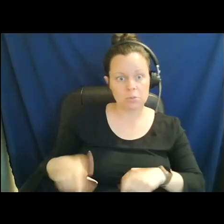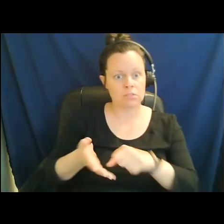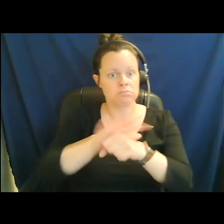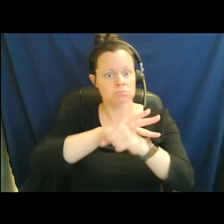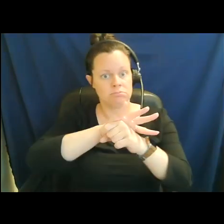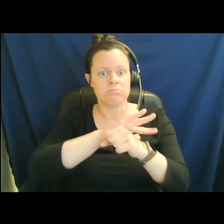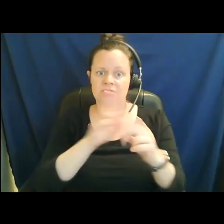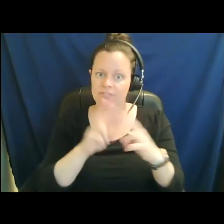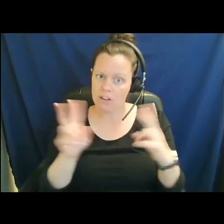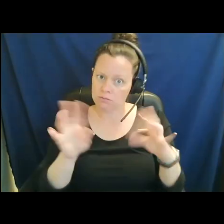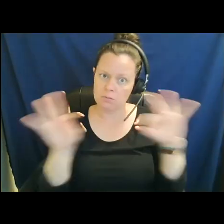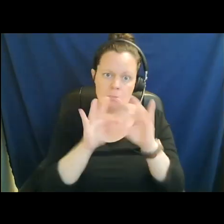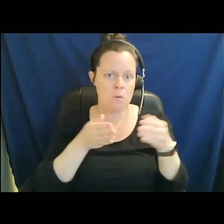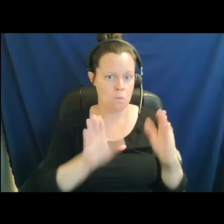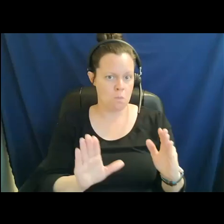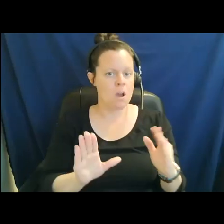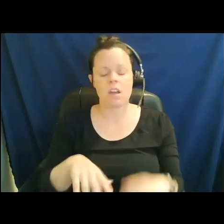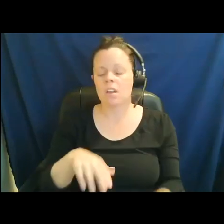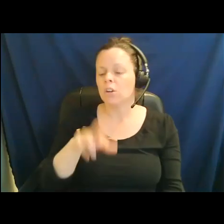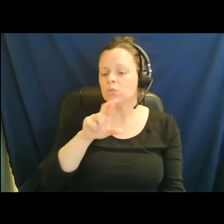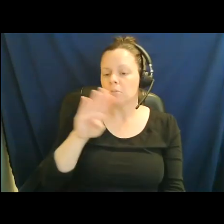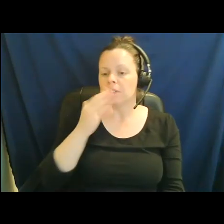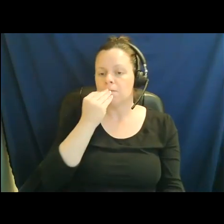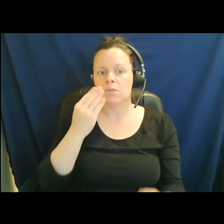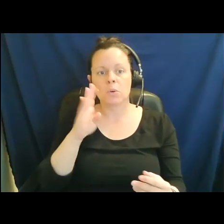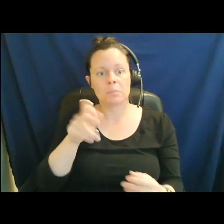way. Riverbend Food Bank distributed a record